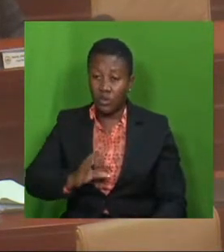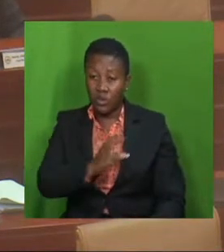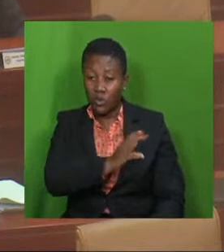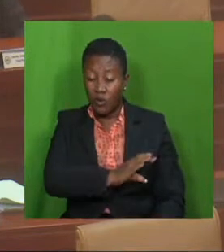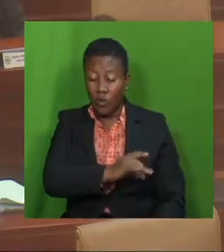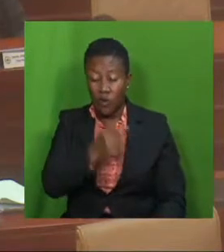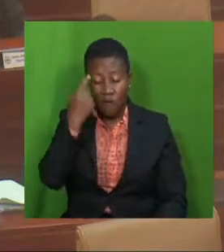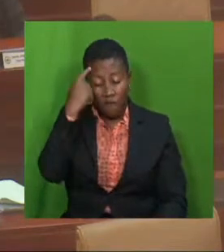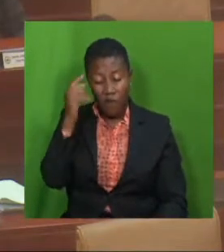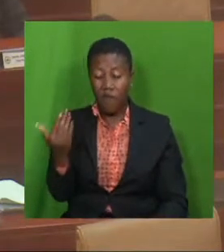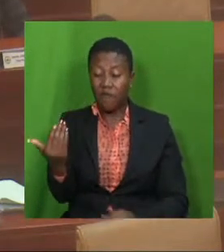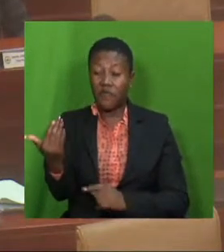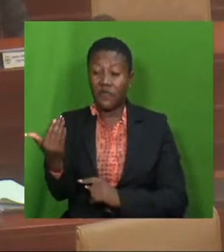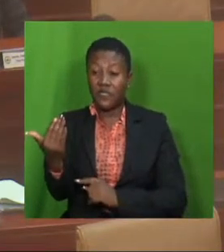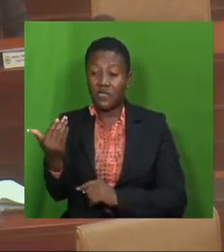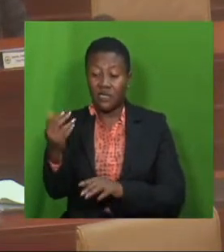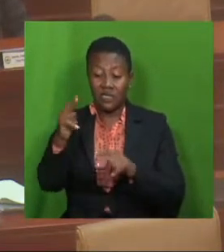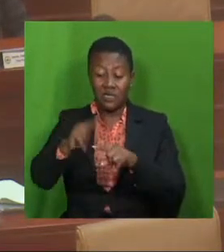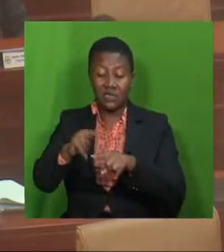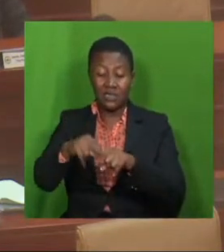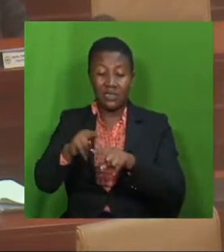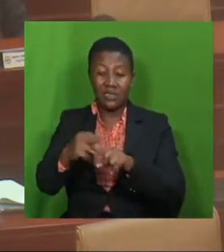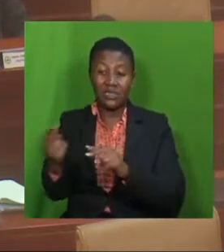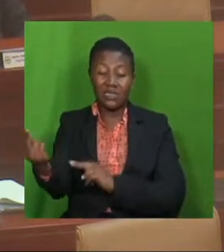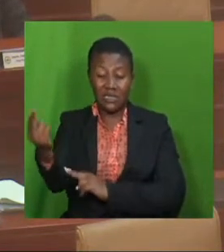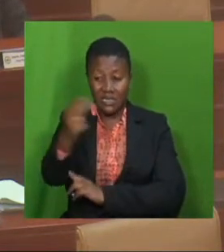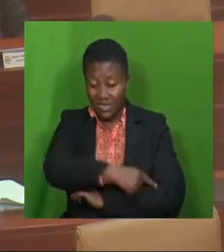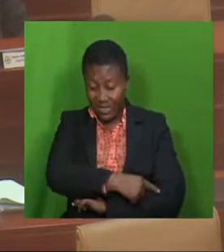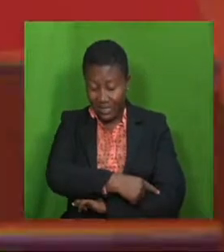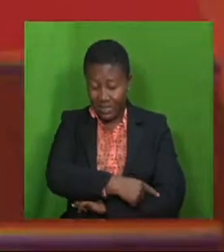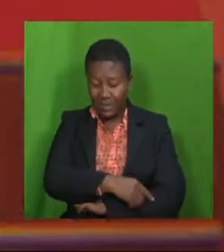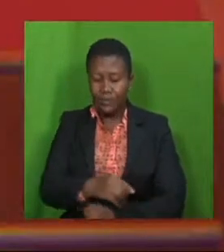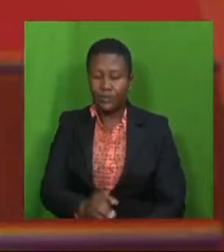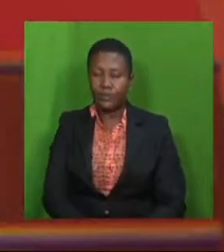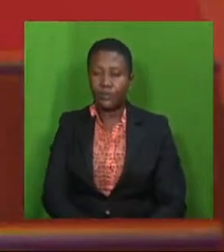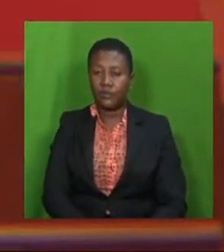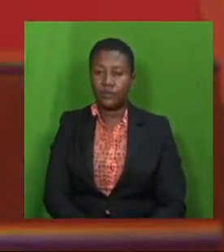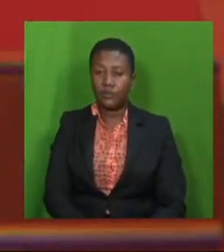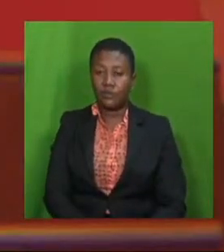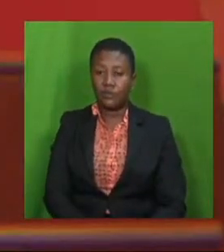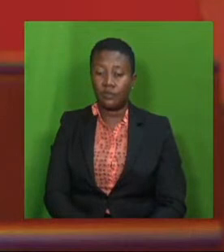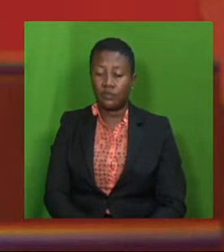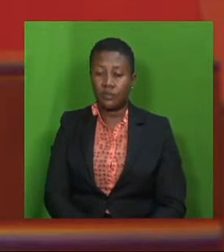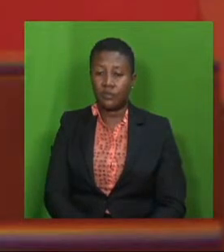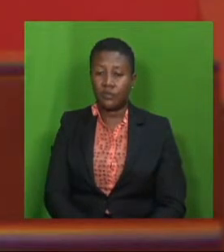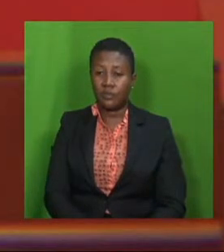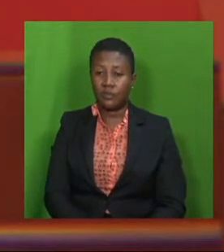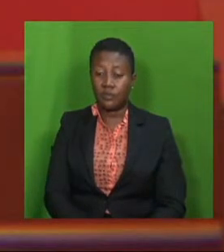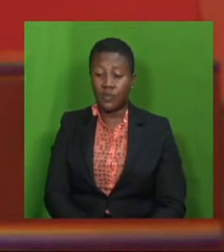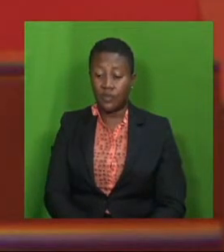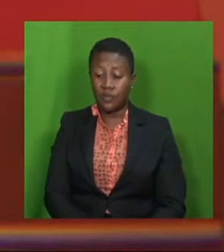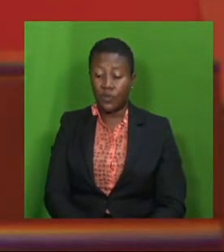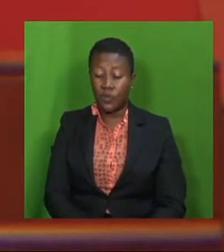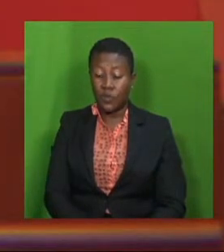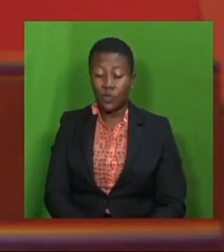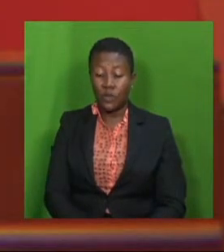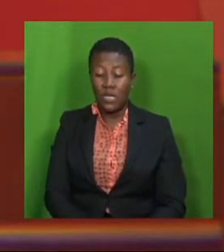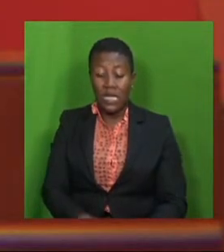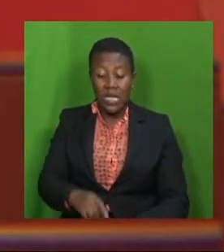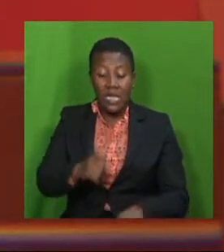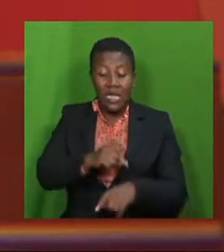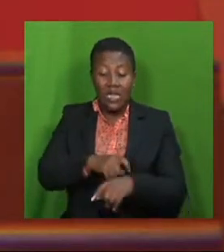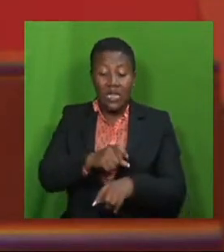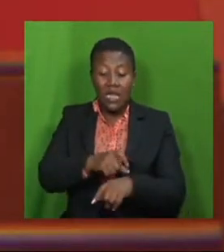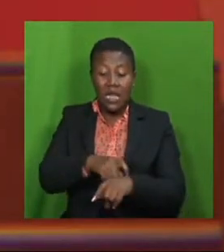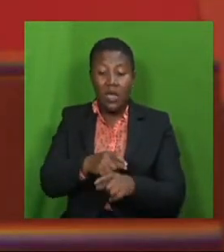consecutive sittings of the Assembly during a period that the National Assembly has been